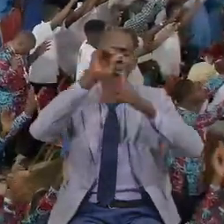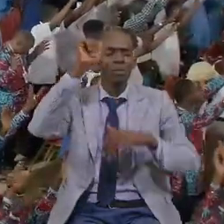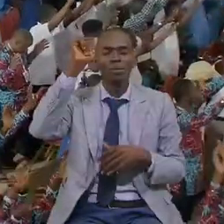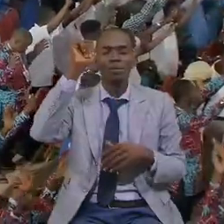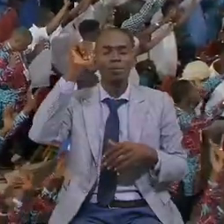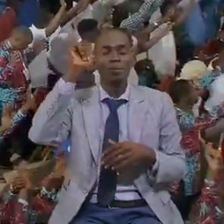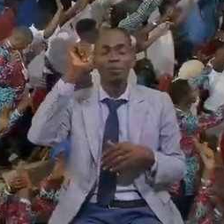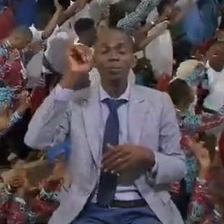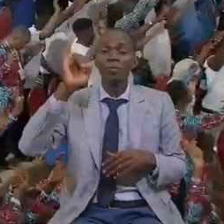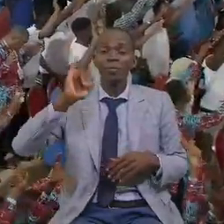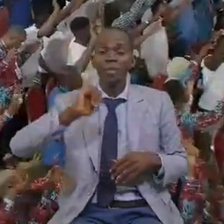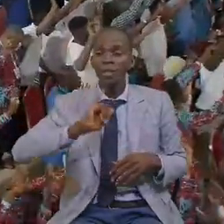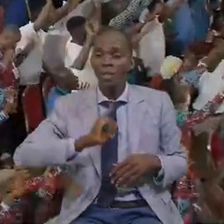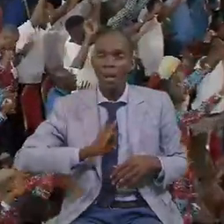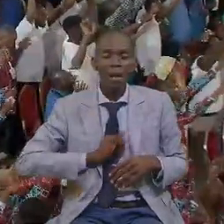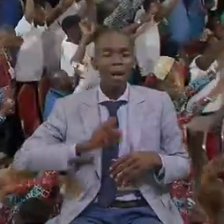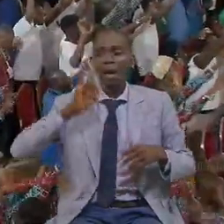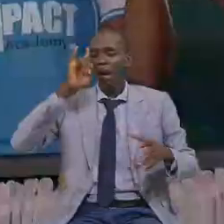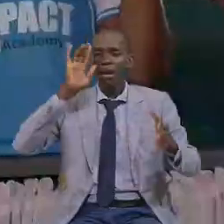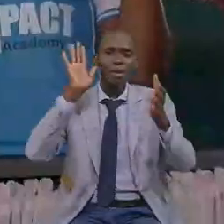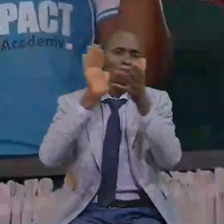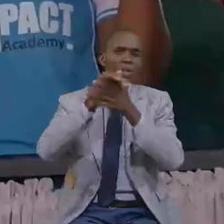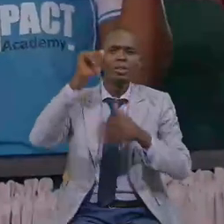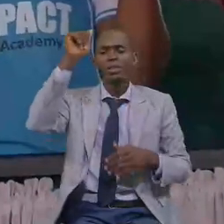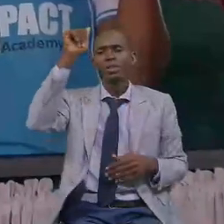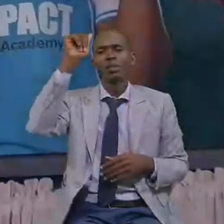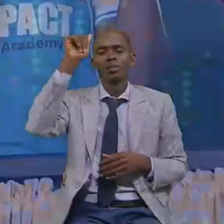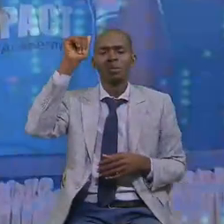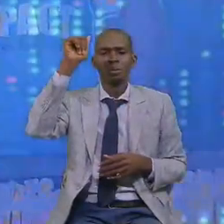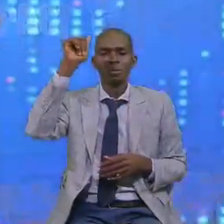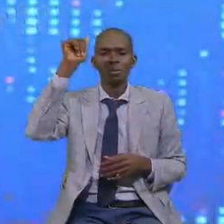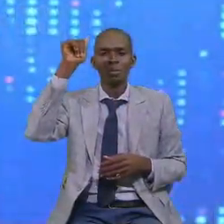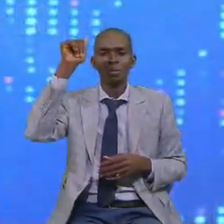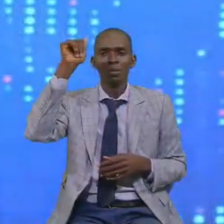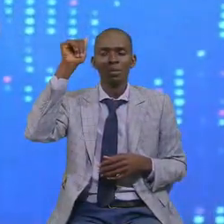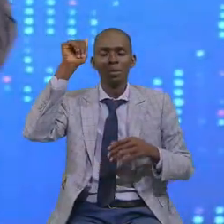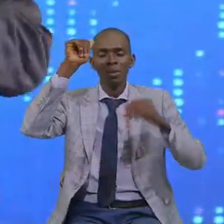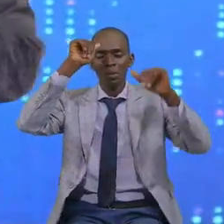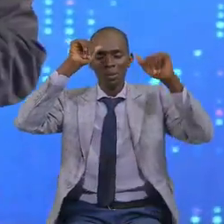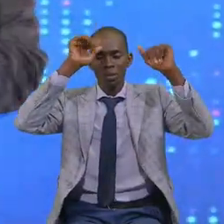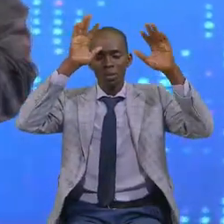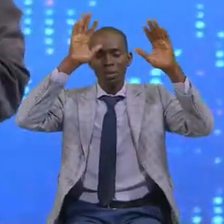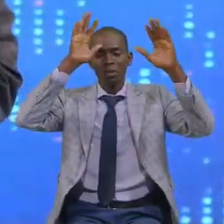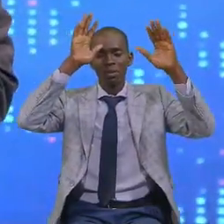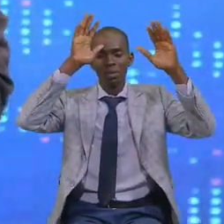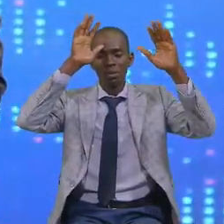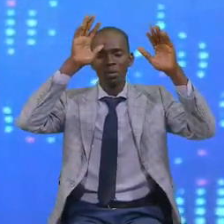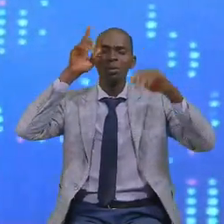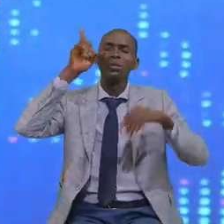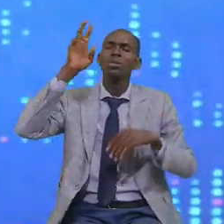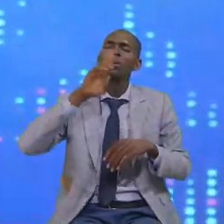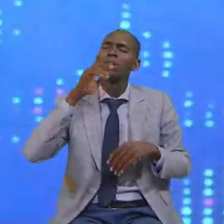I believe. Father, You are a God of